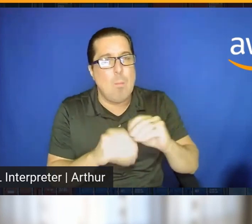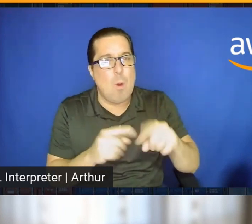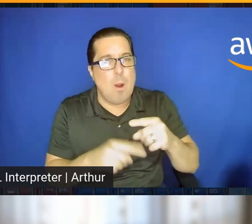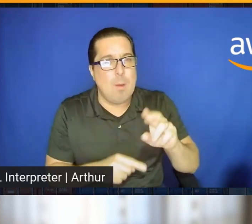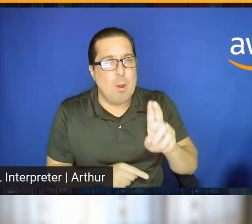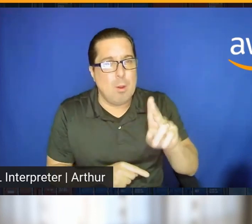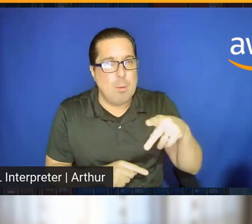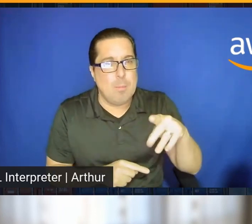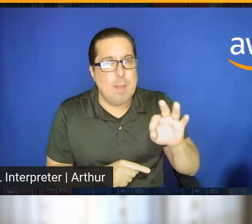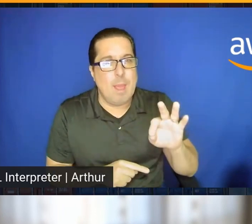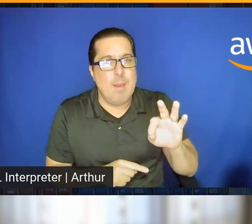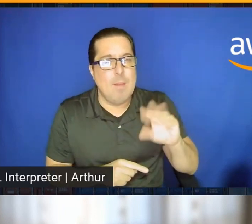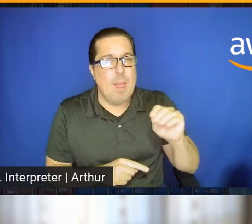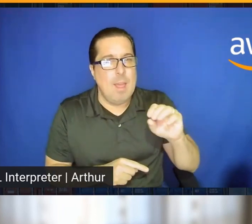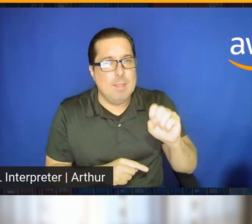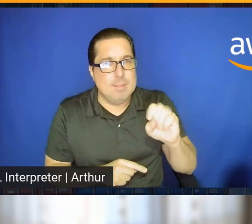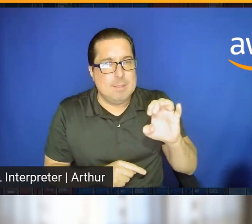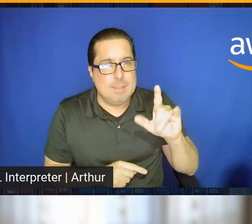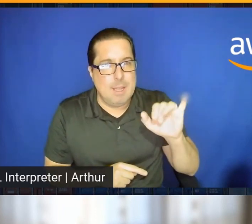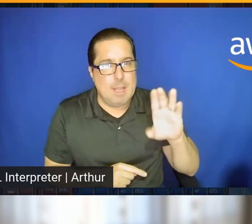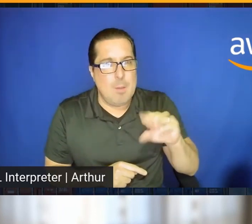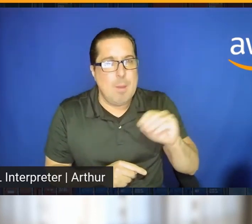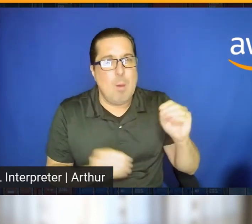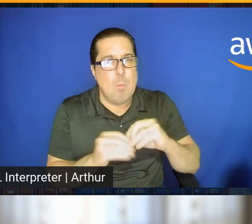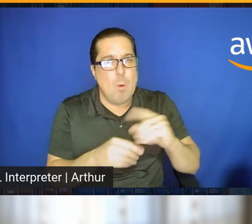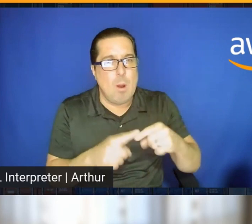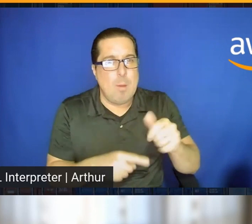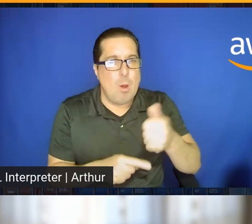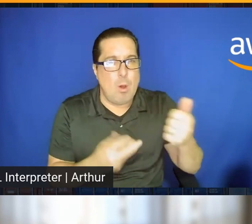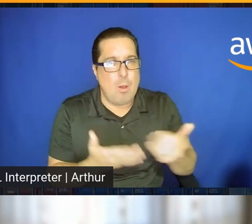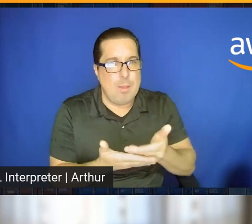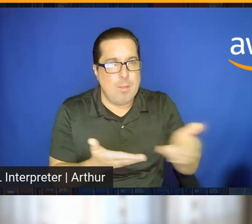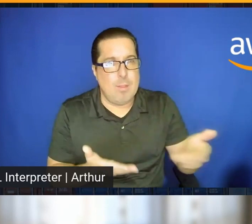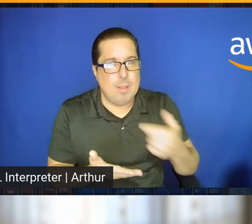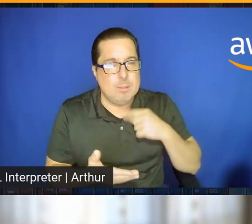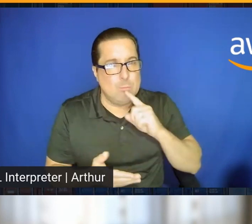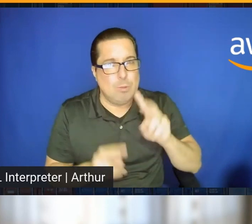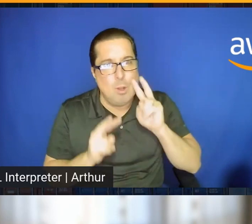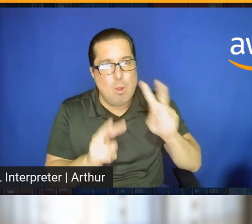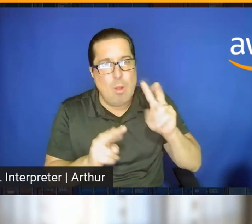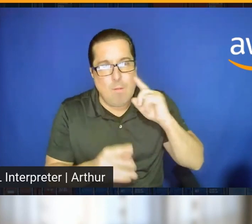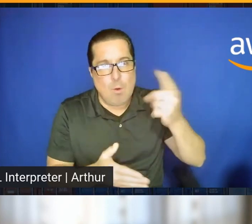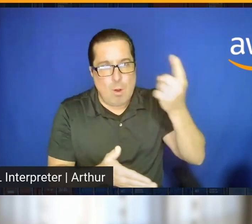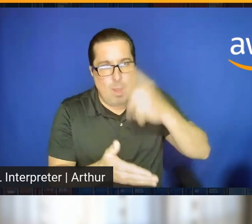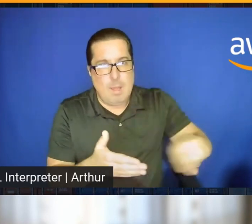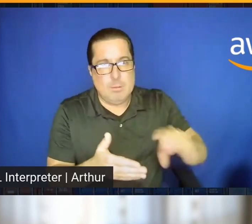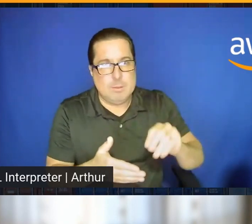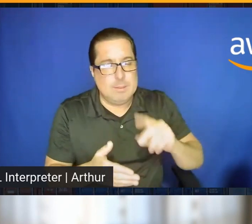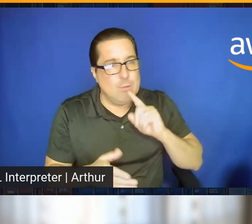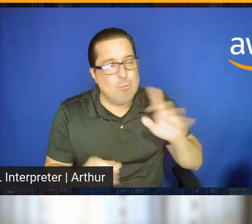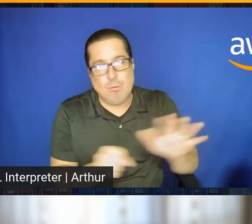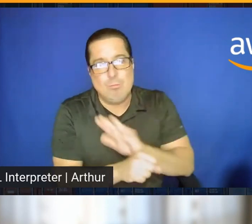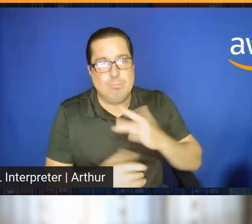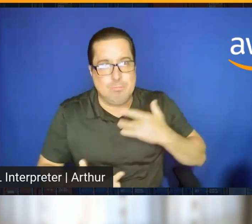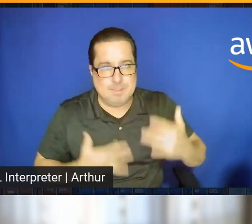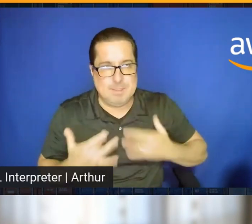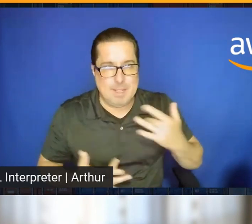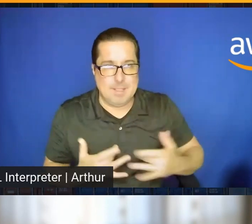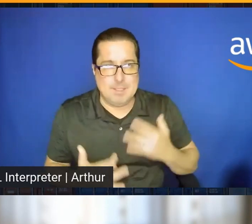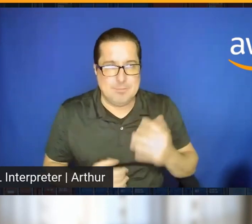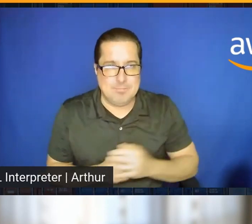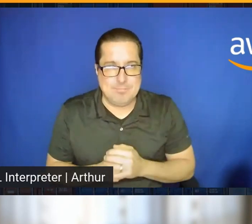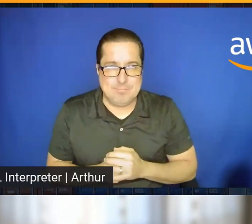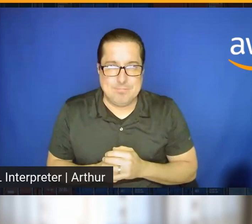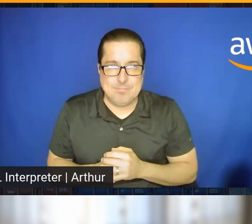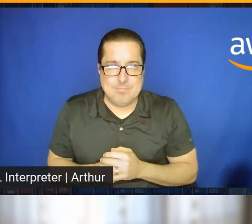about Cilium, more about all of those things. But yeah, I'm really looking forward to next week. It's super exciting. Yeah, Spain. Can't